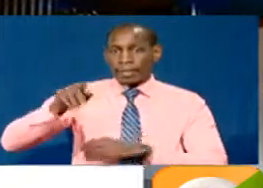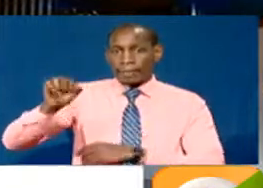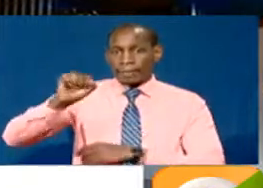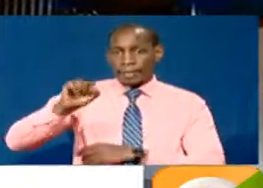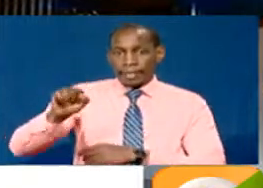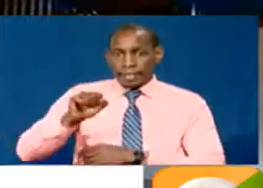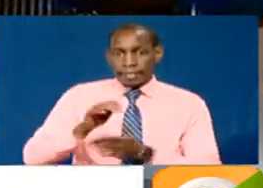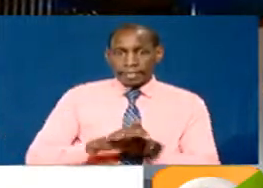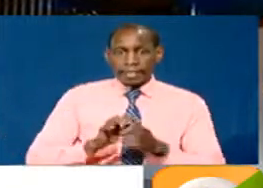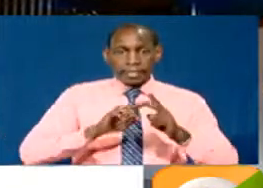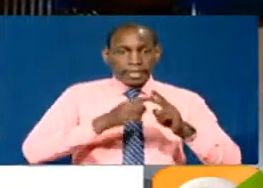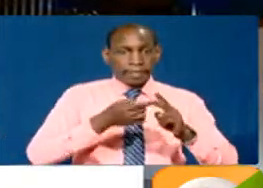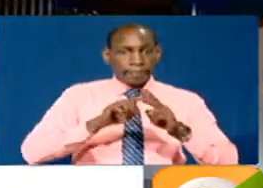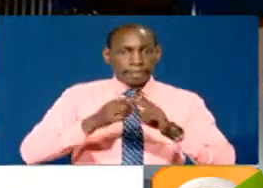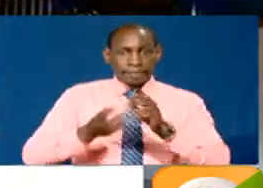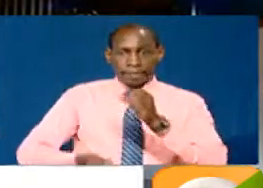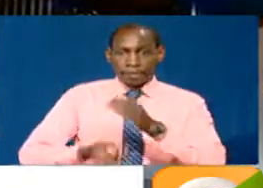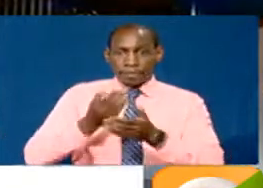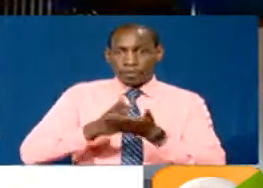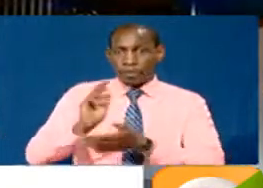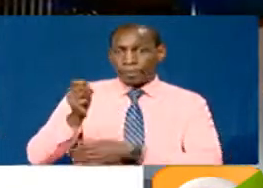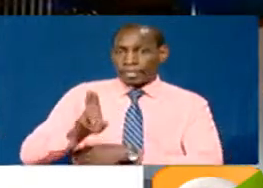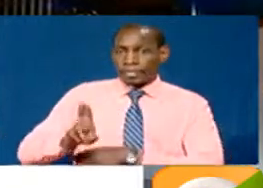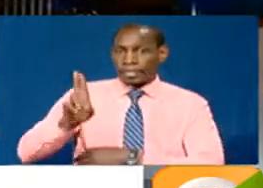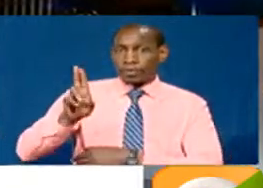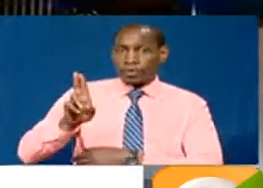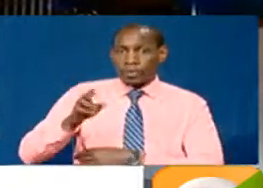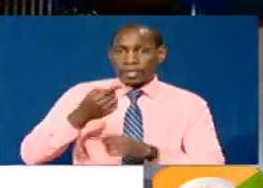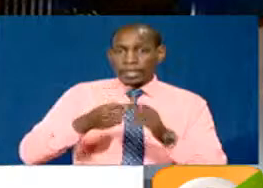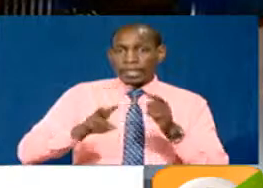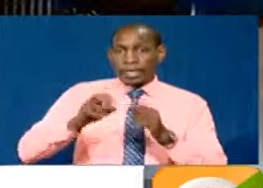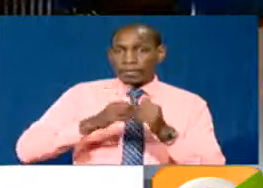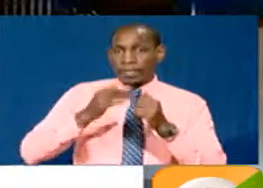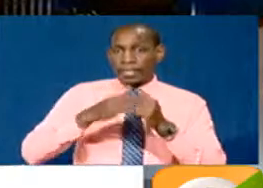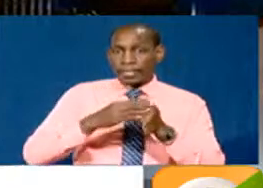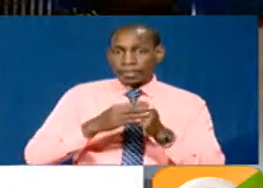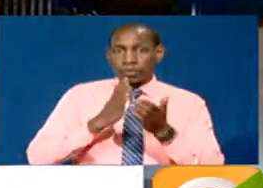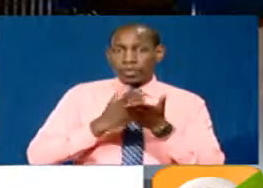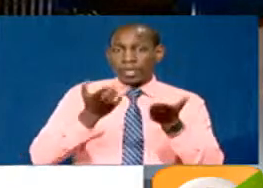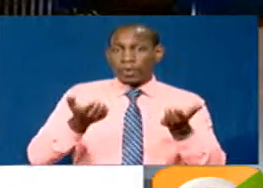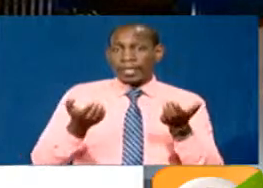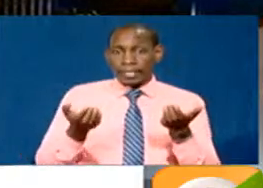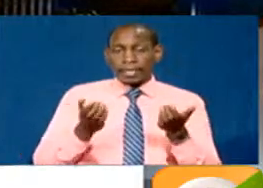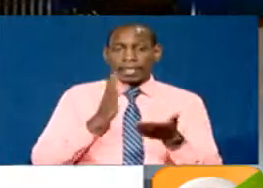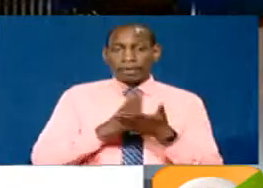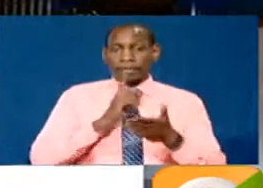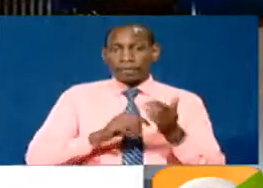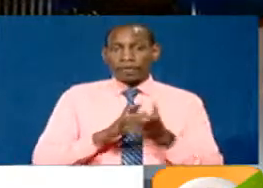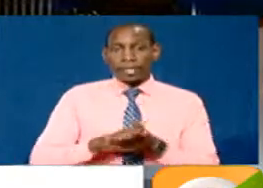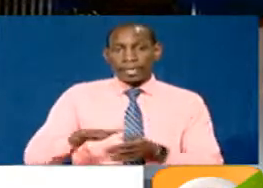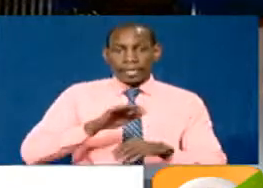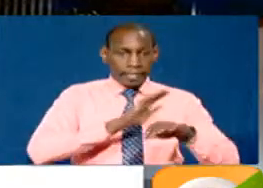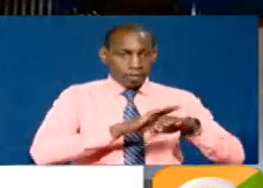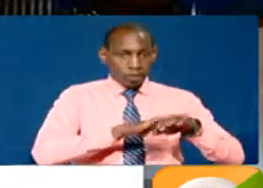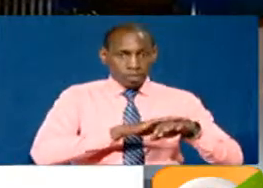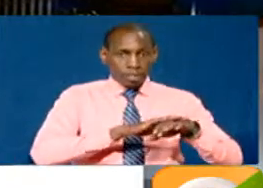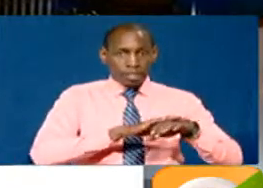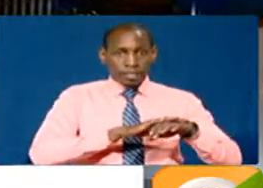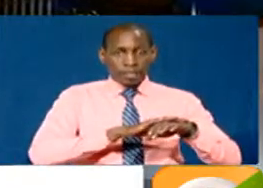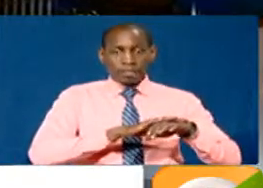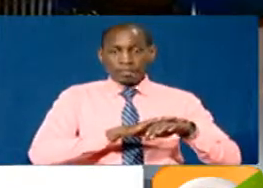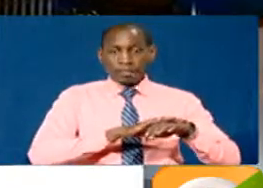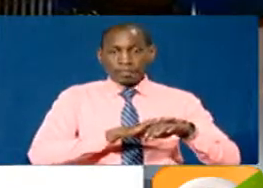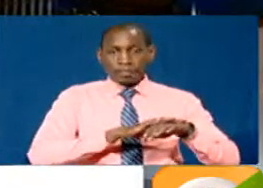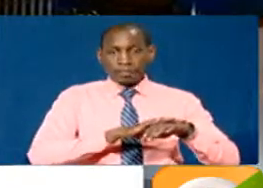Hinga, the upgrades commissioned by President Uhuru Kenyatta in 2018 were necessary to ensure a habitable place for an